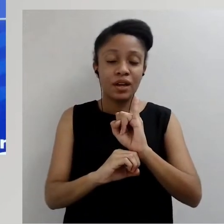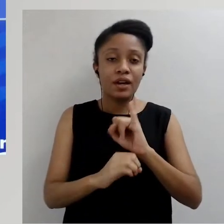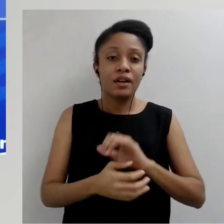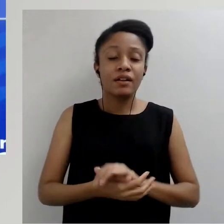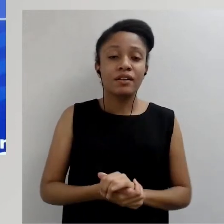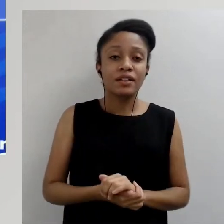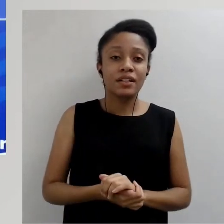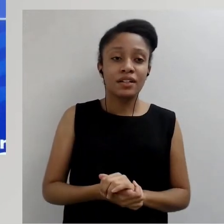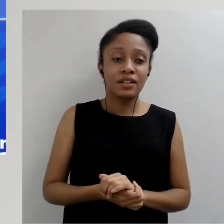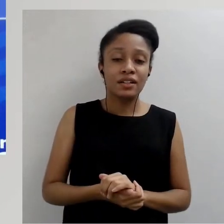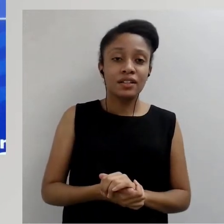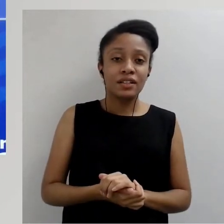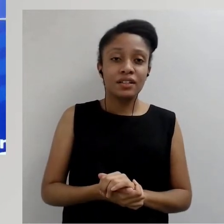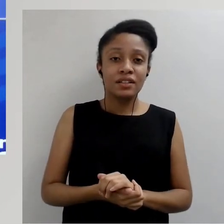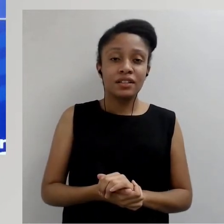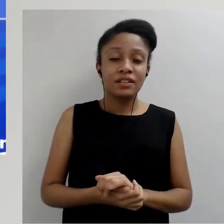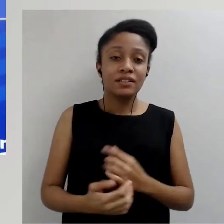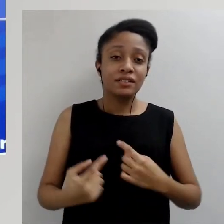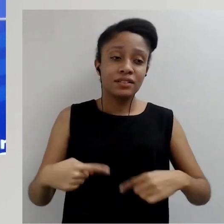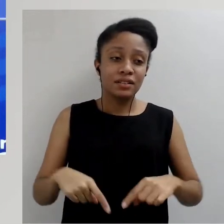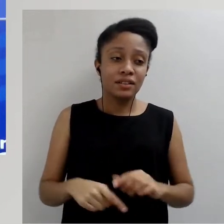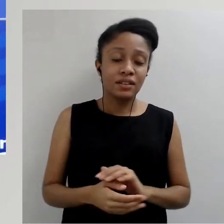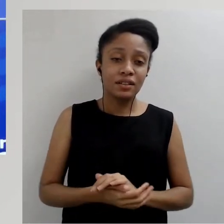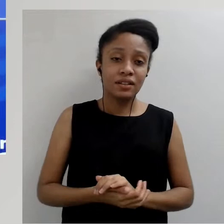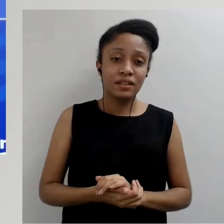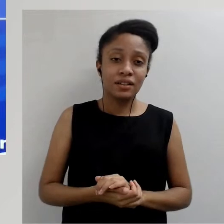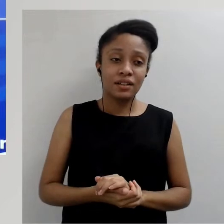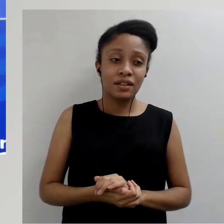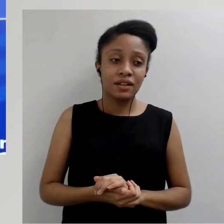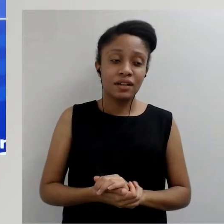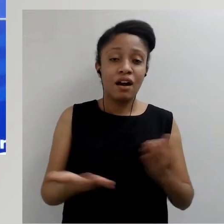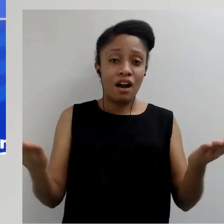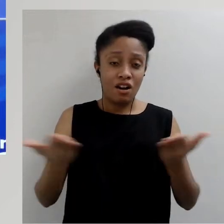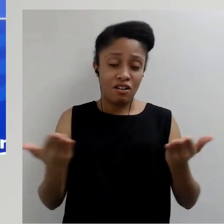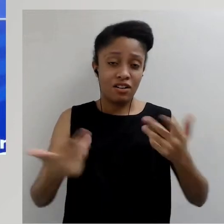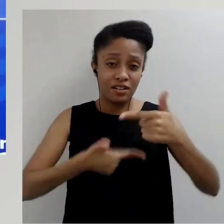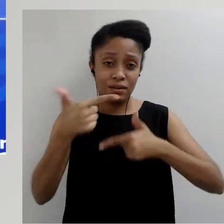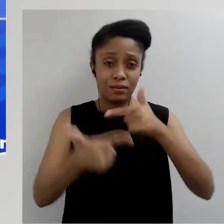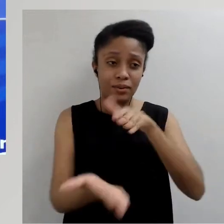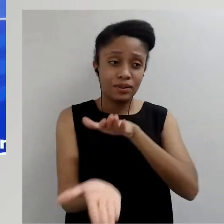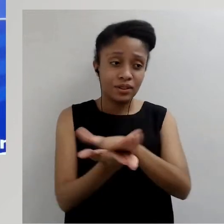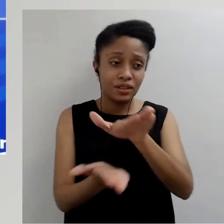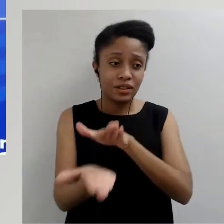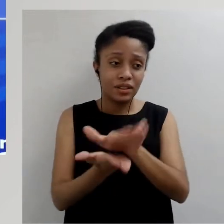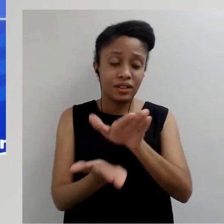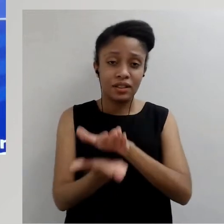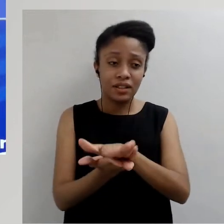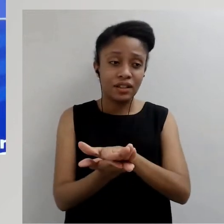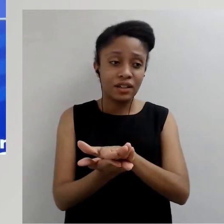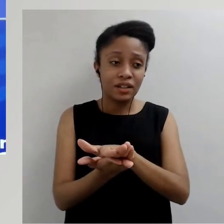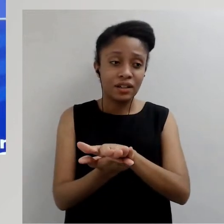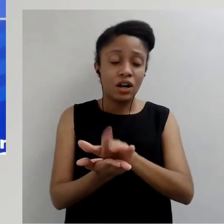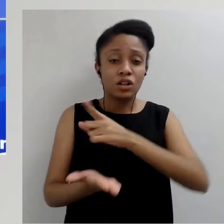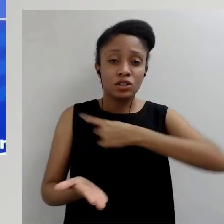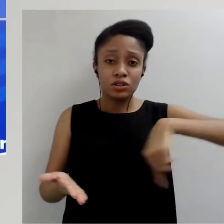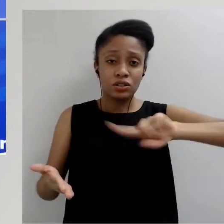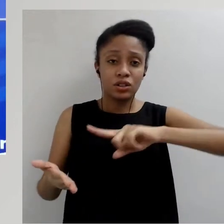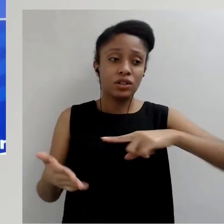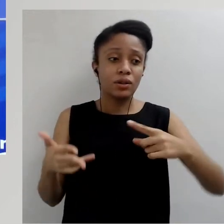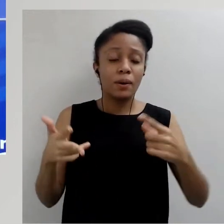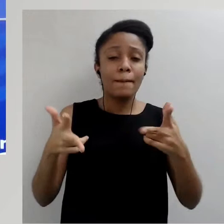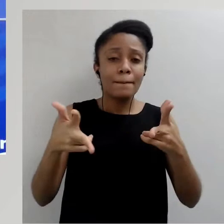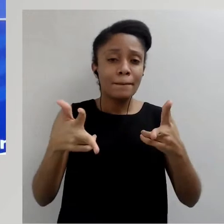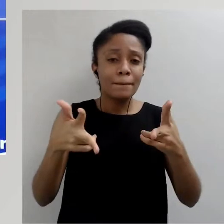And in this theme that you have to do with to guide your work and to improve